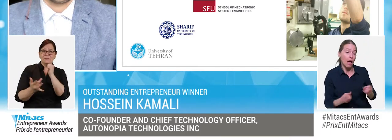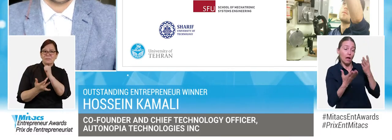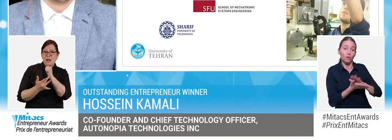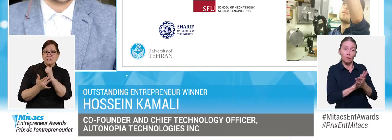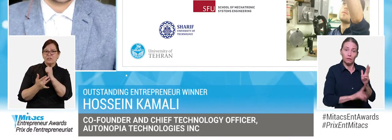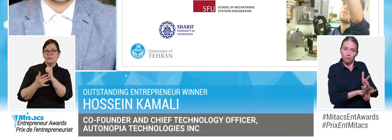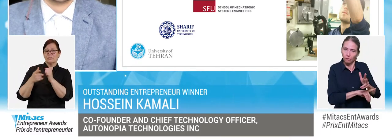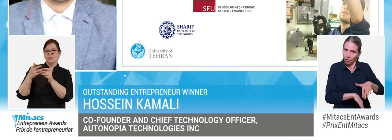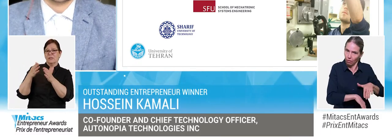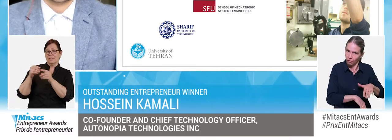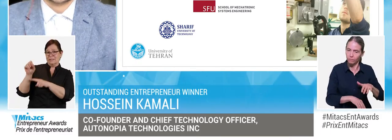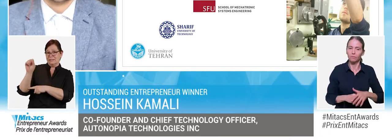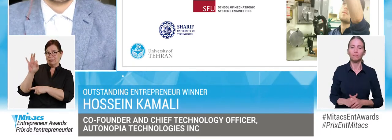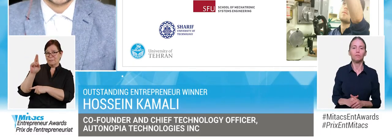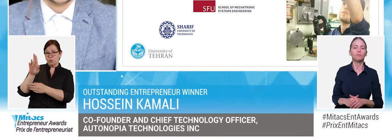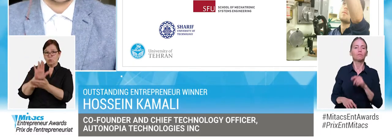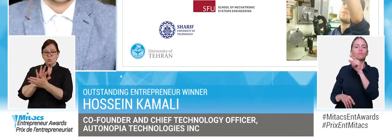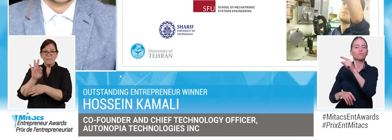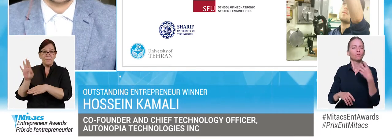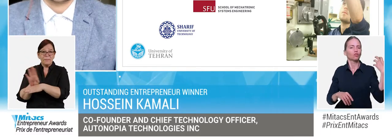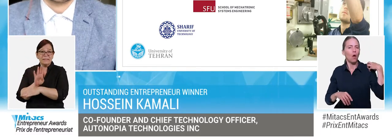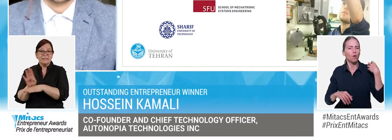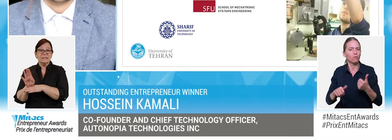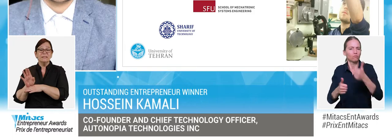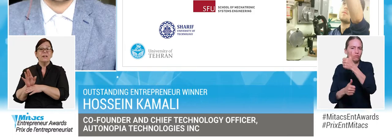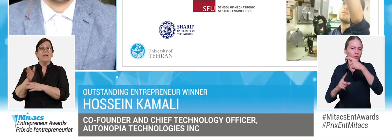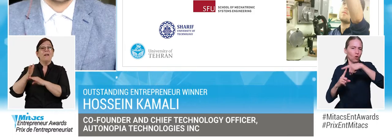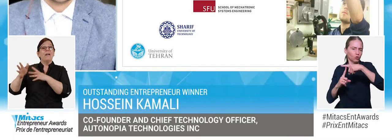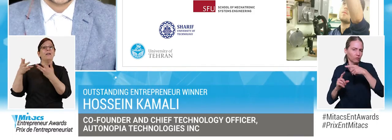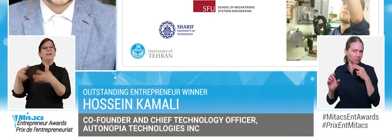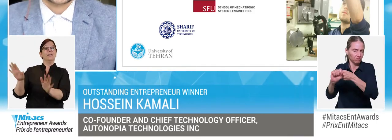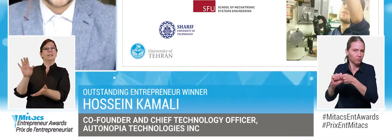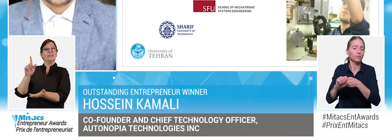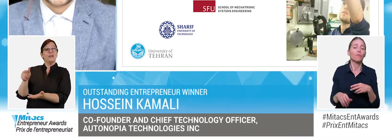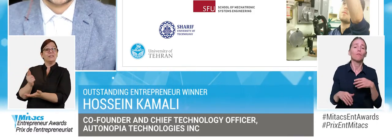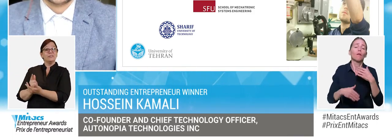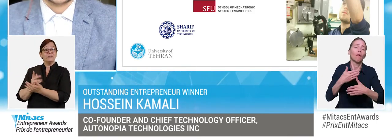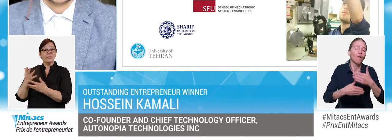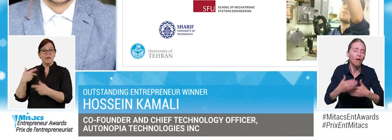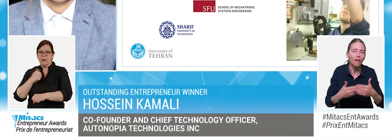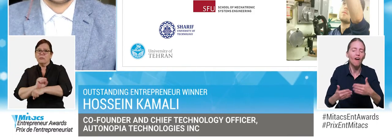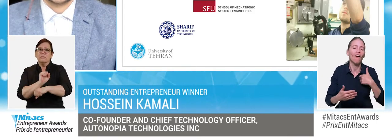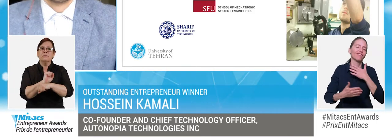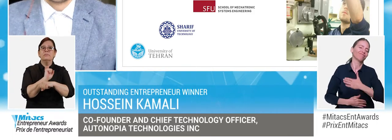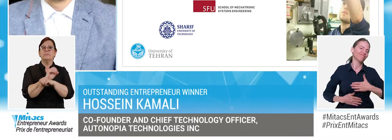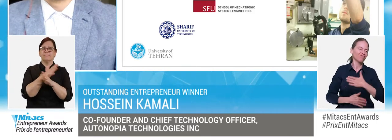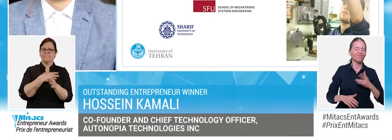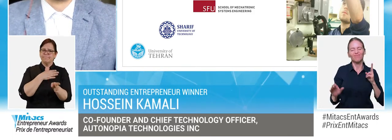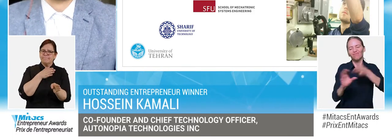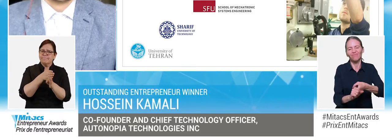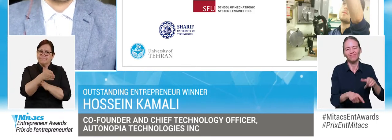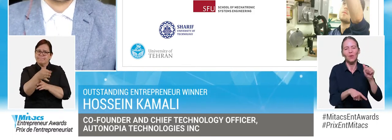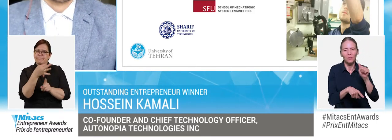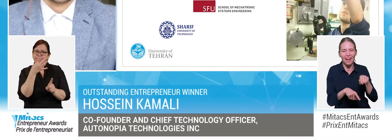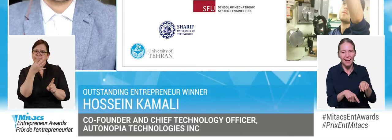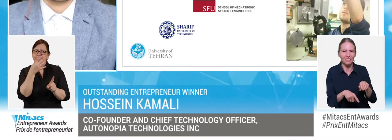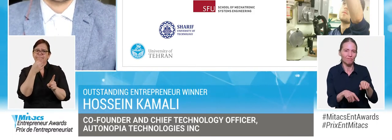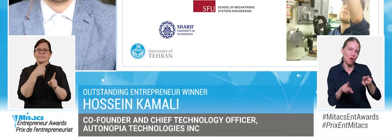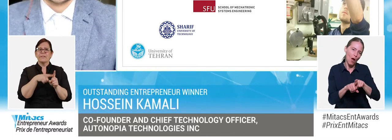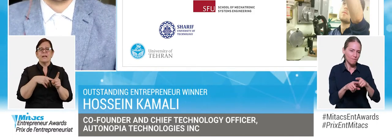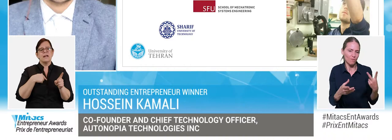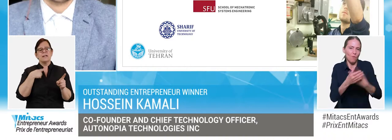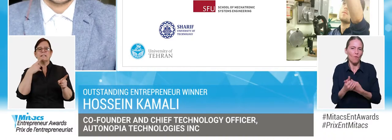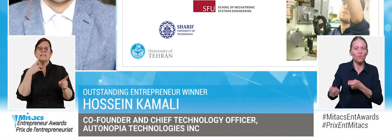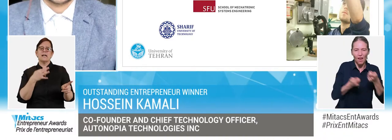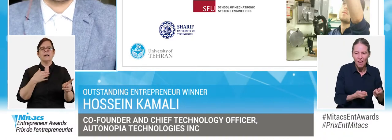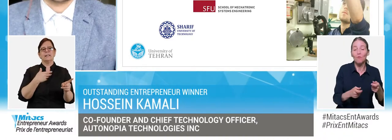expertise before choosing to start my own consulting business, Charismotive Technologies. Afterwards, I was pleased to